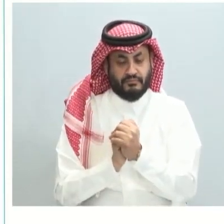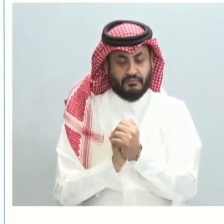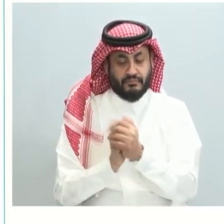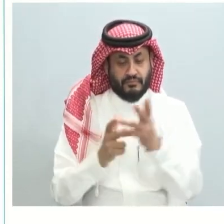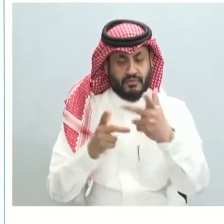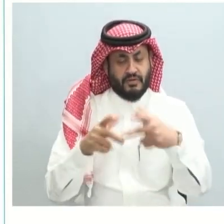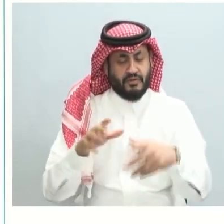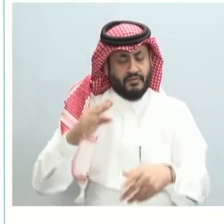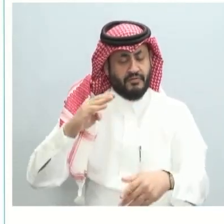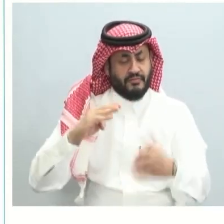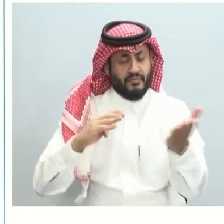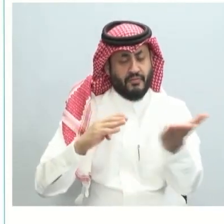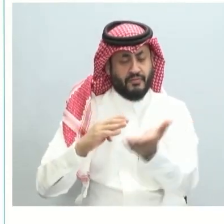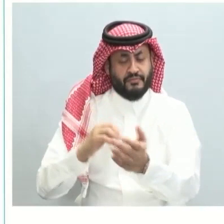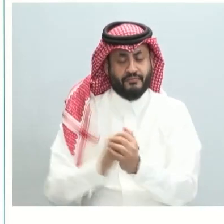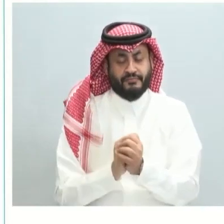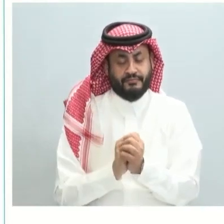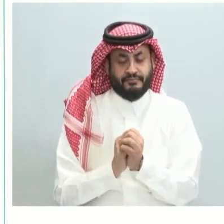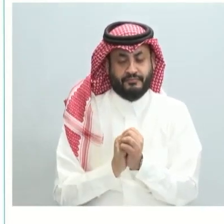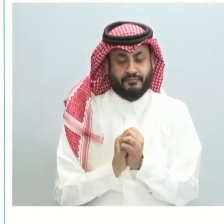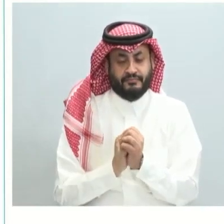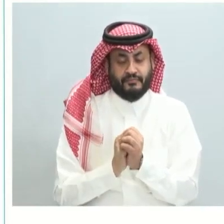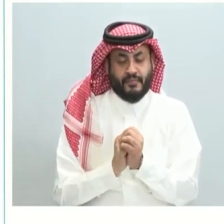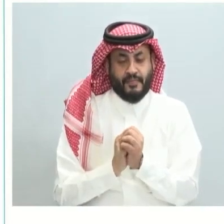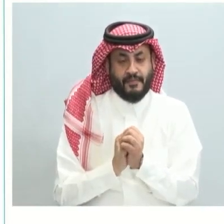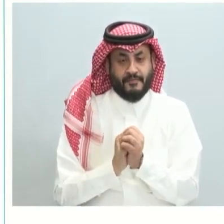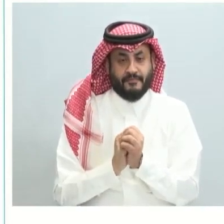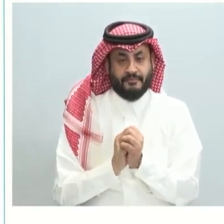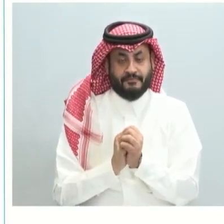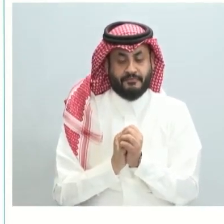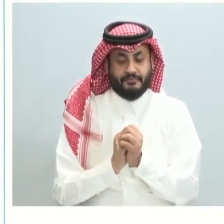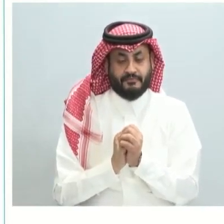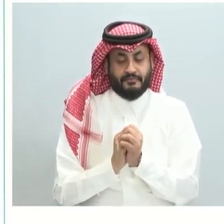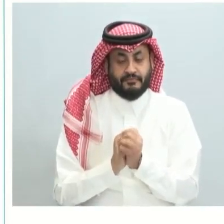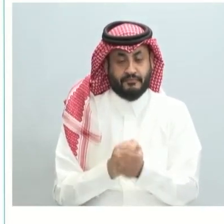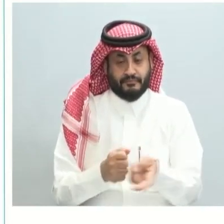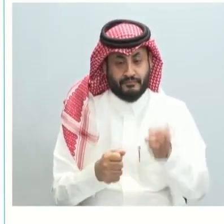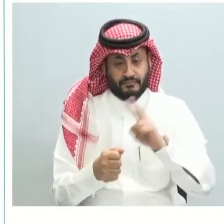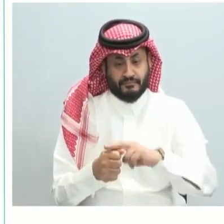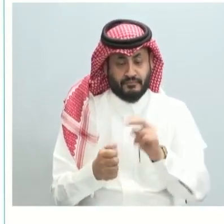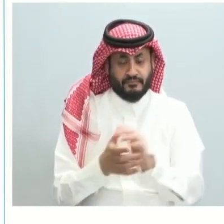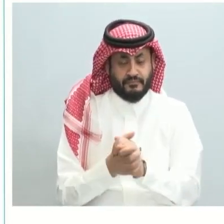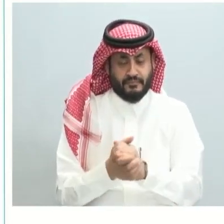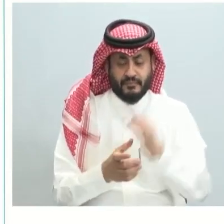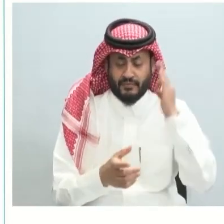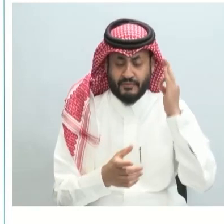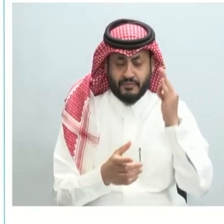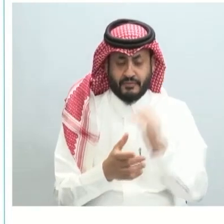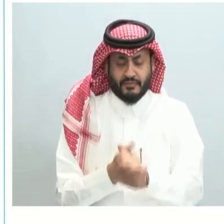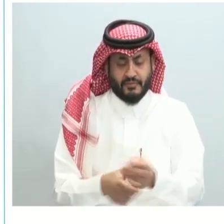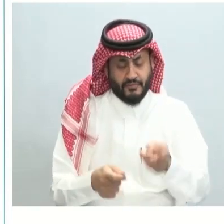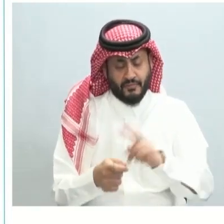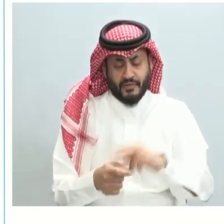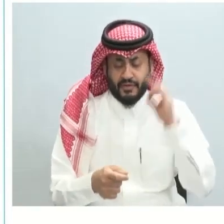we answered this exercise. So let's again try to listen one